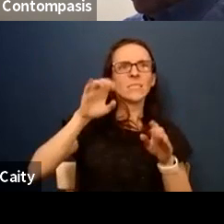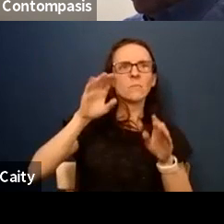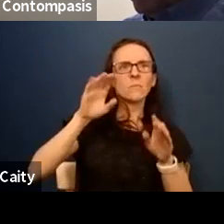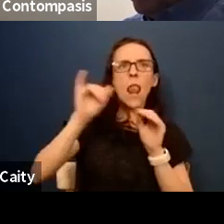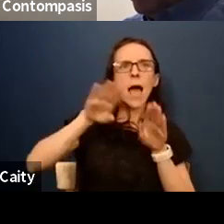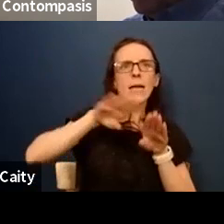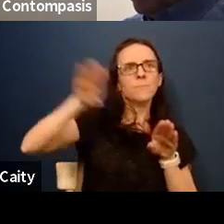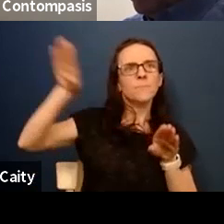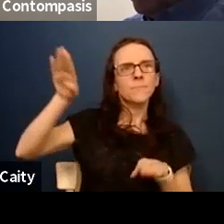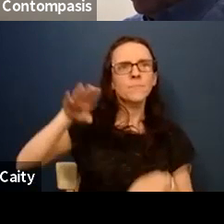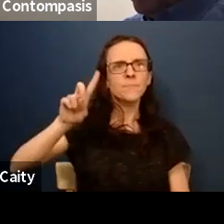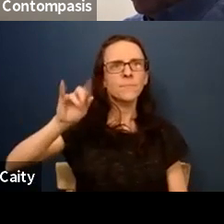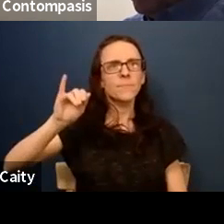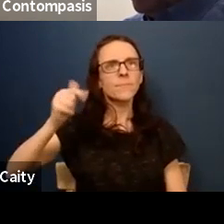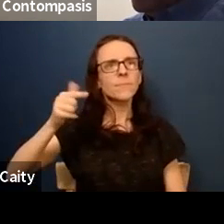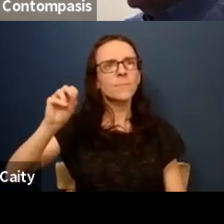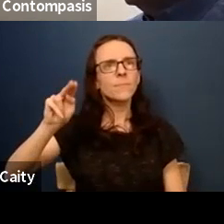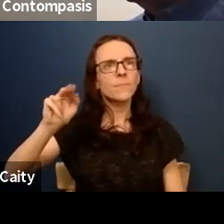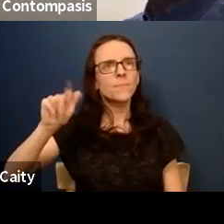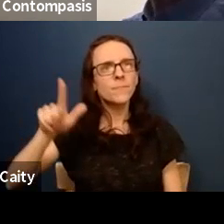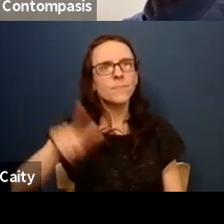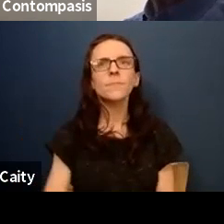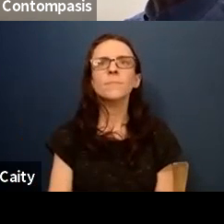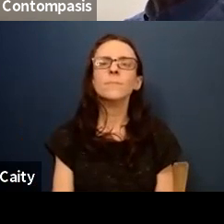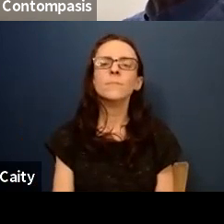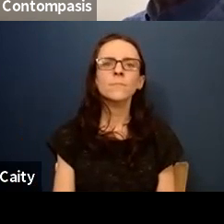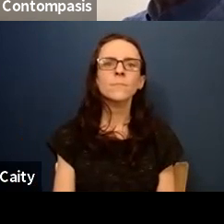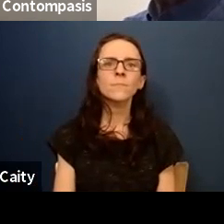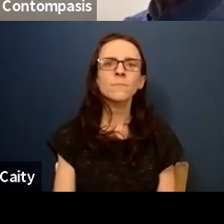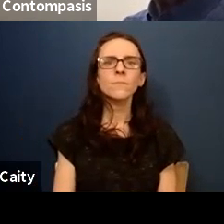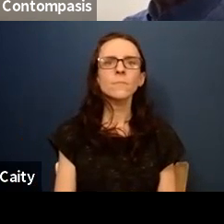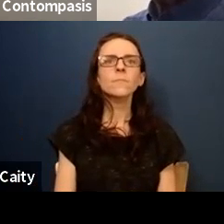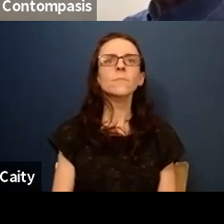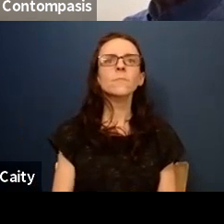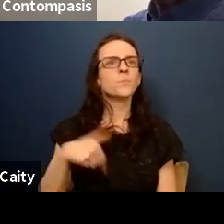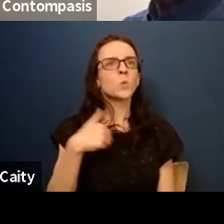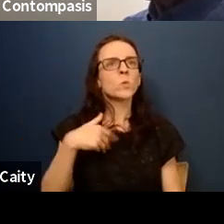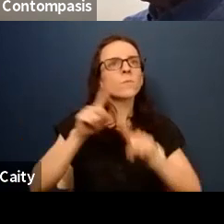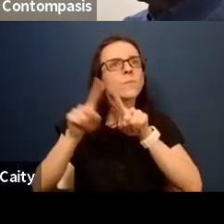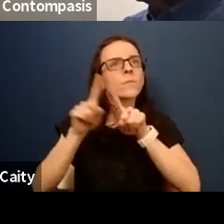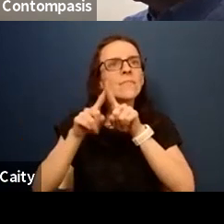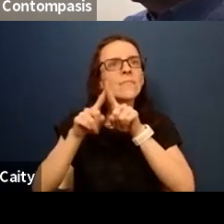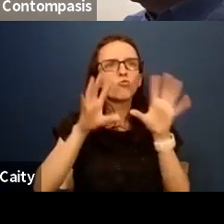That we've had, you know, different groupings here actually